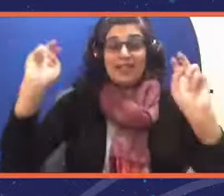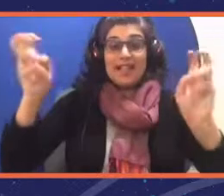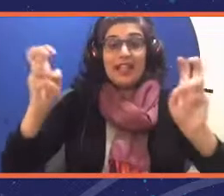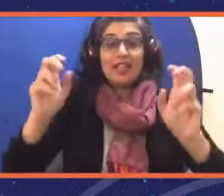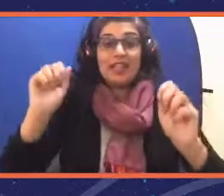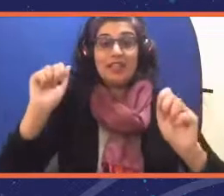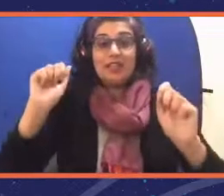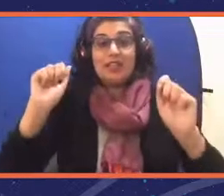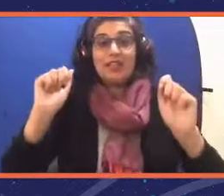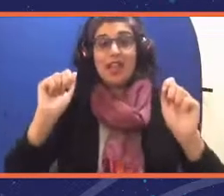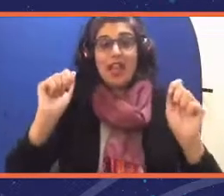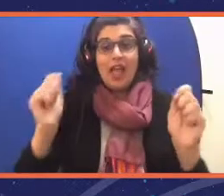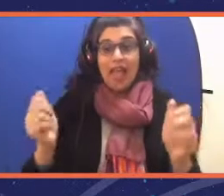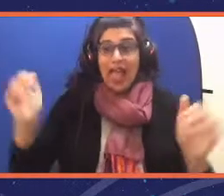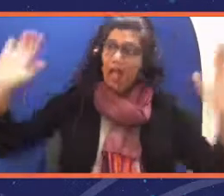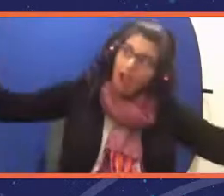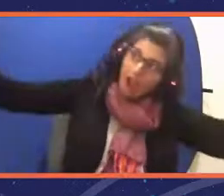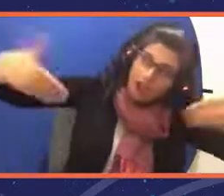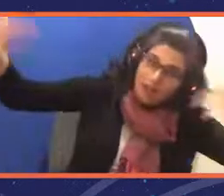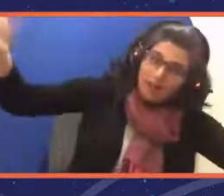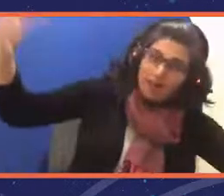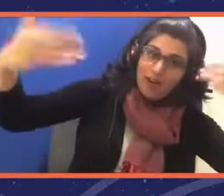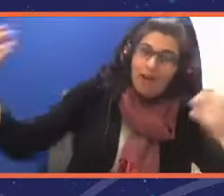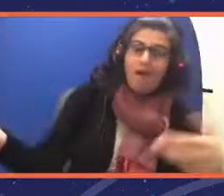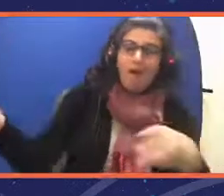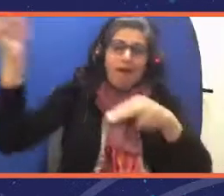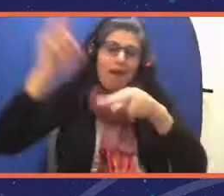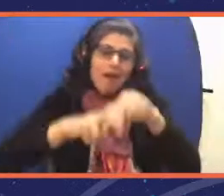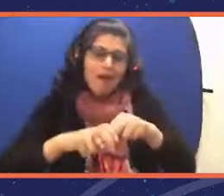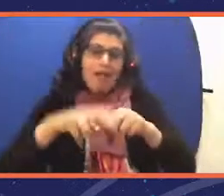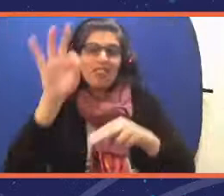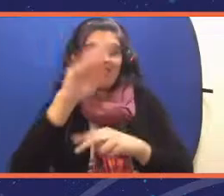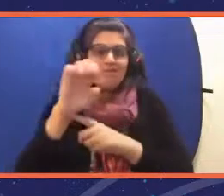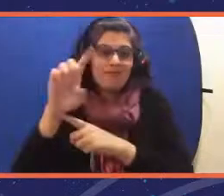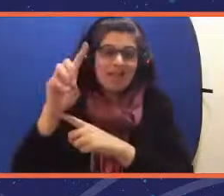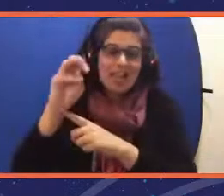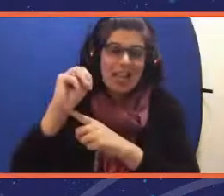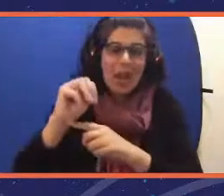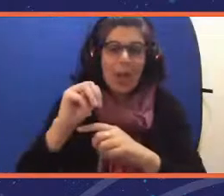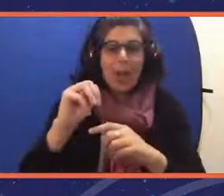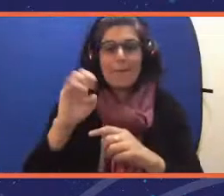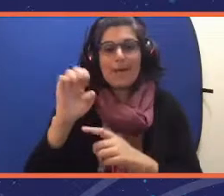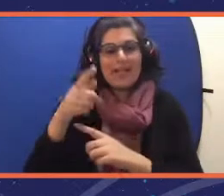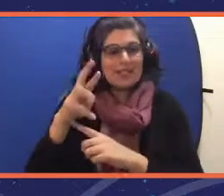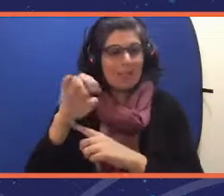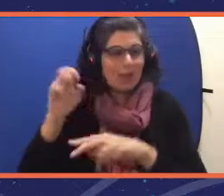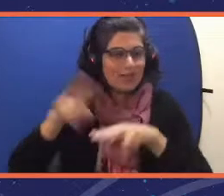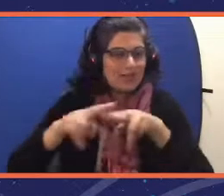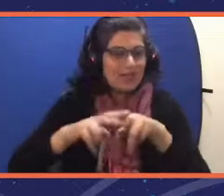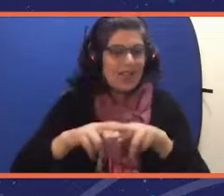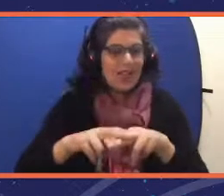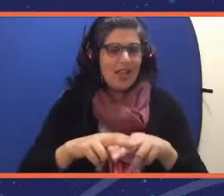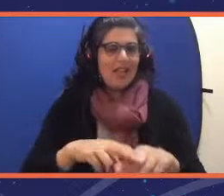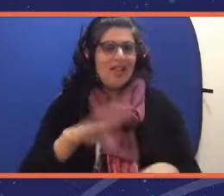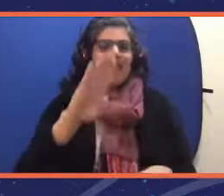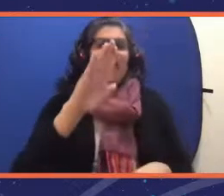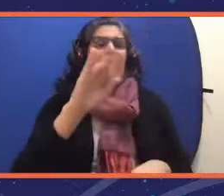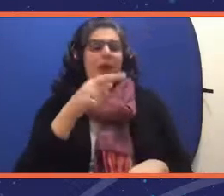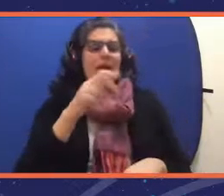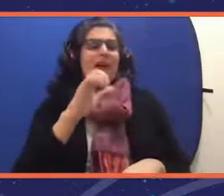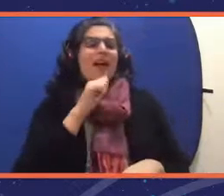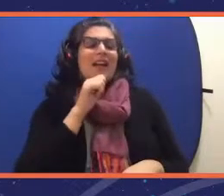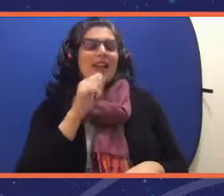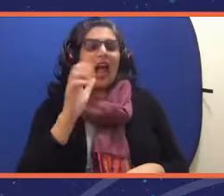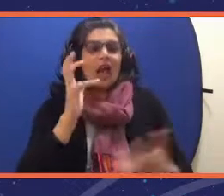The premise is a BIPOC gender nonconforming child takes us through Turtle Island, their